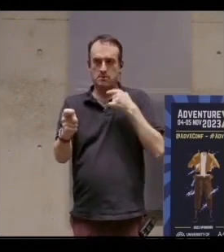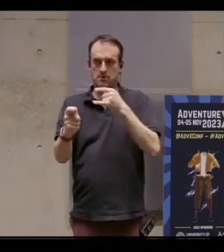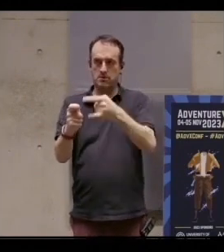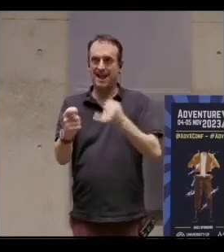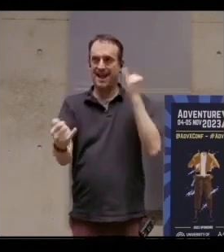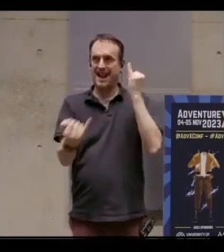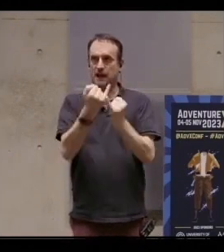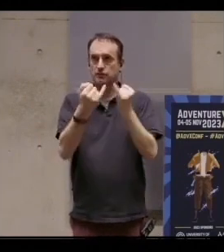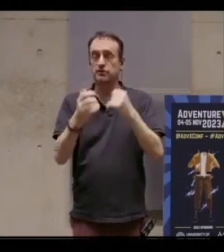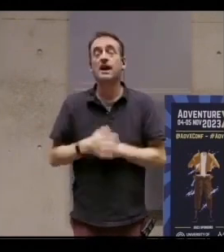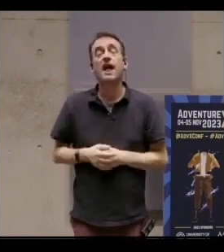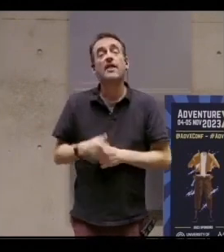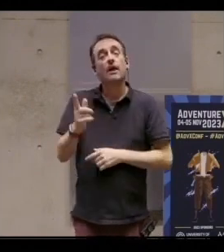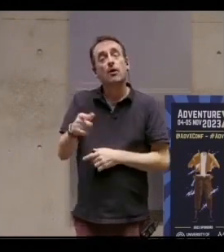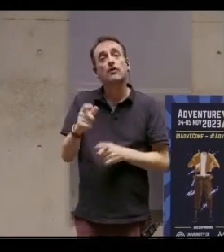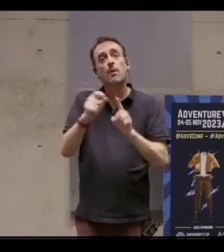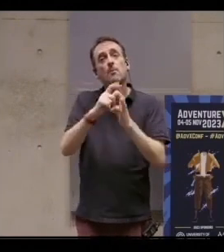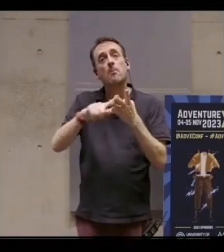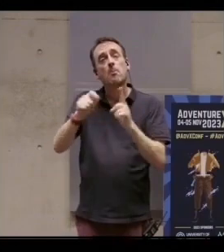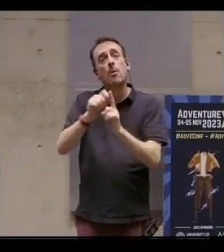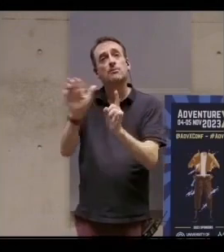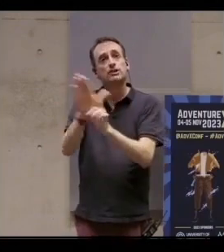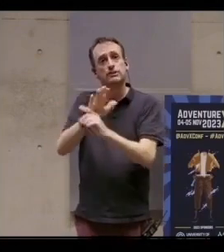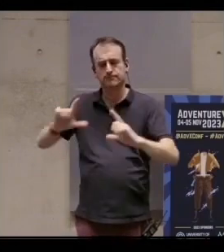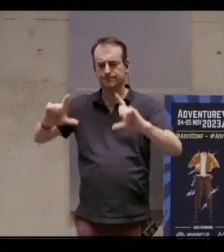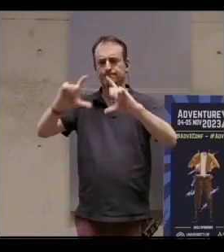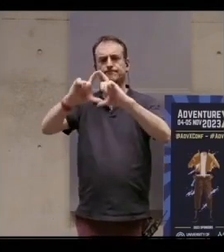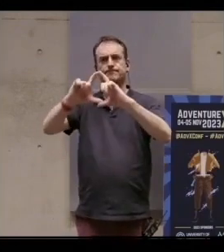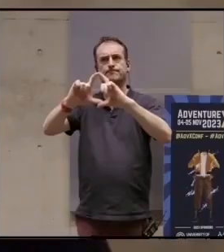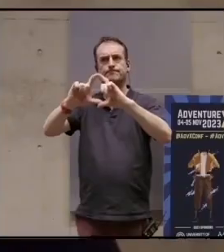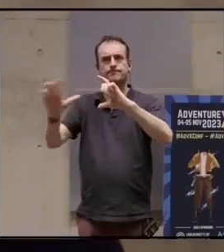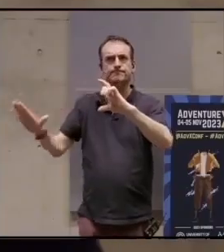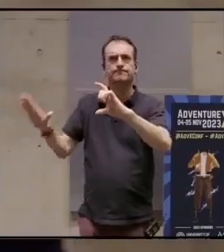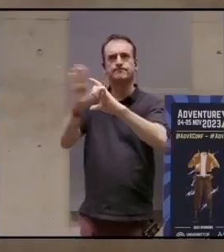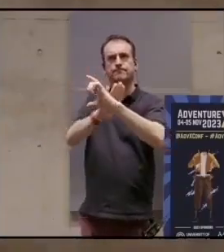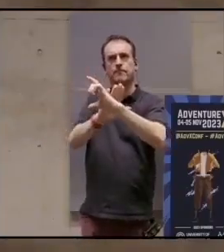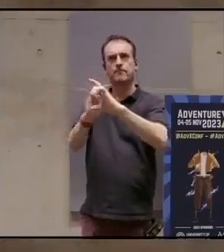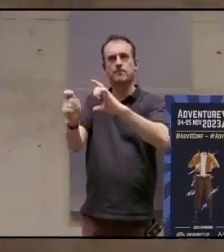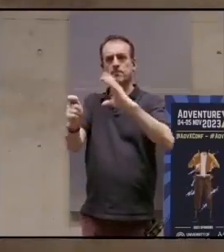is a physical protection filter for a mic to prevent pops.